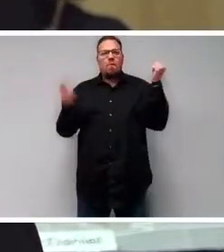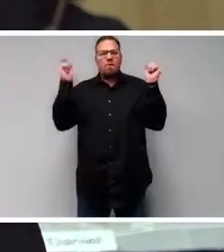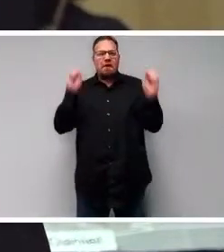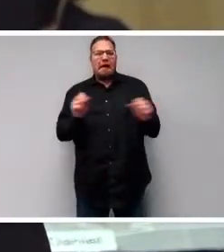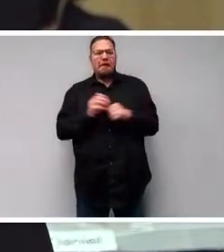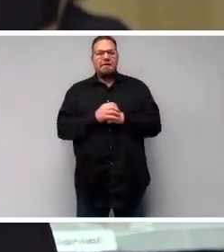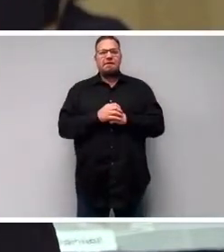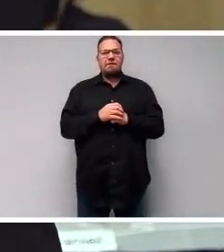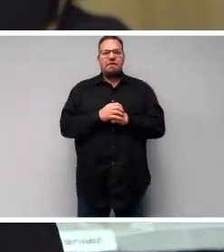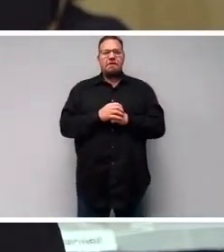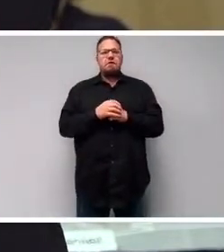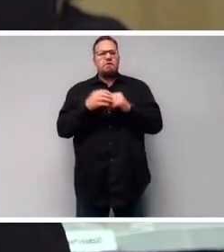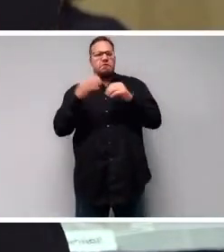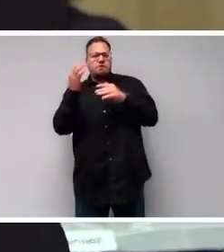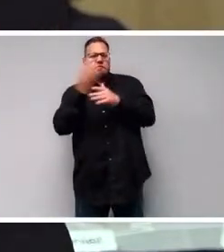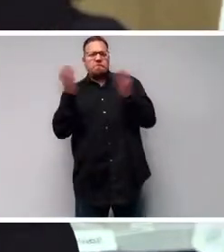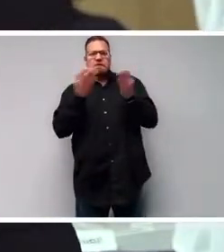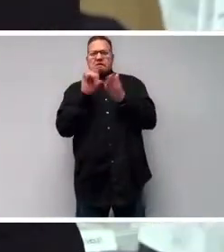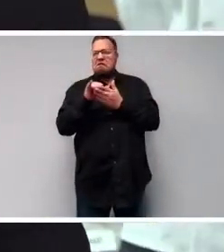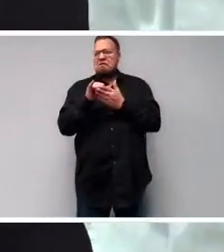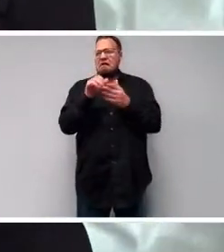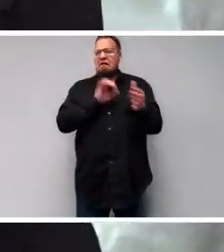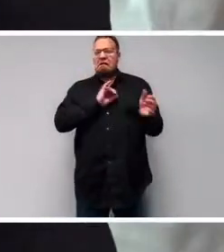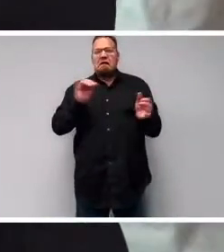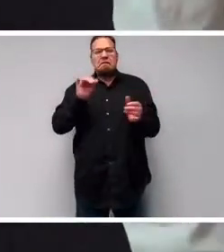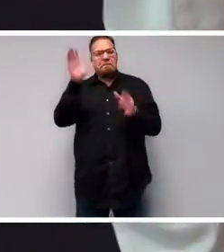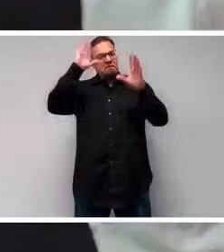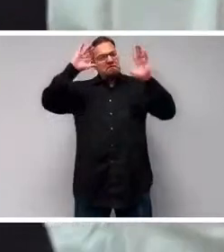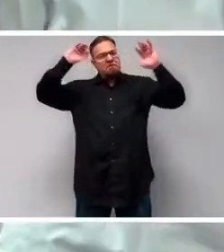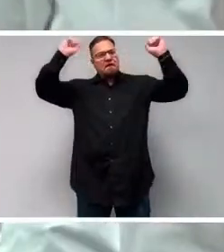like to be a Viking and a CTEC culinary student?